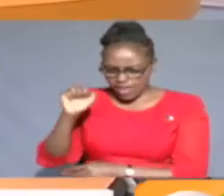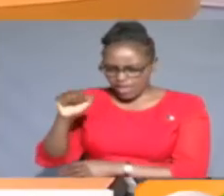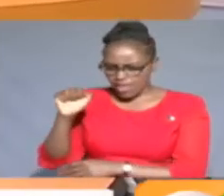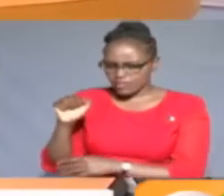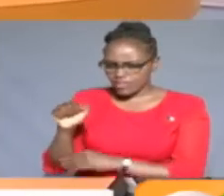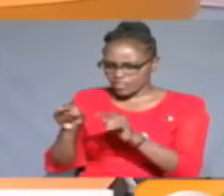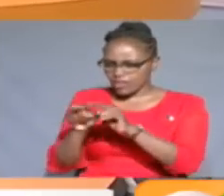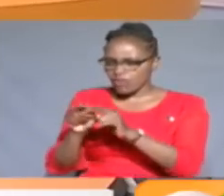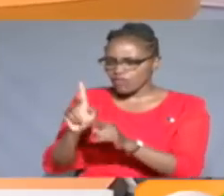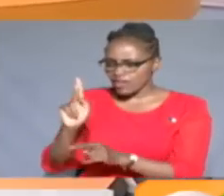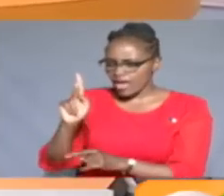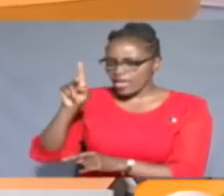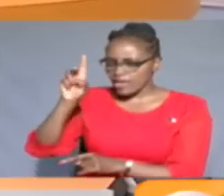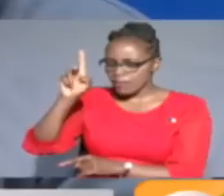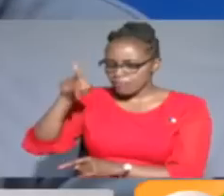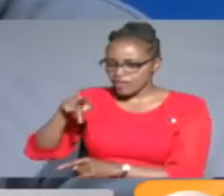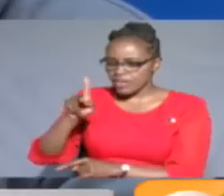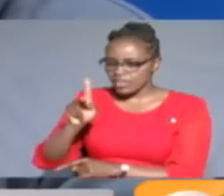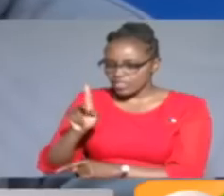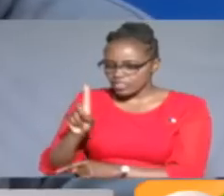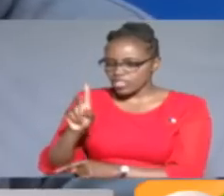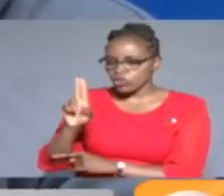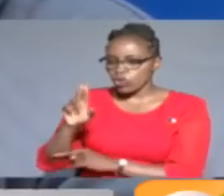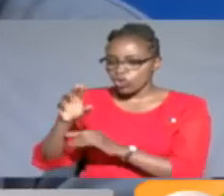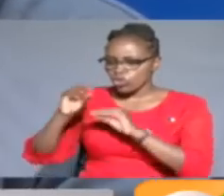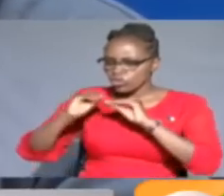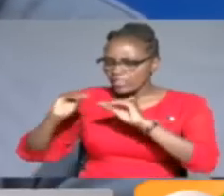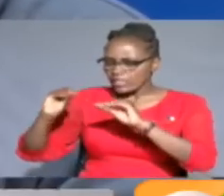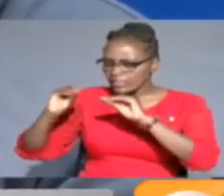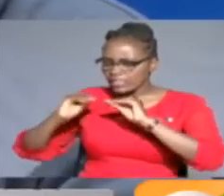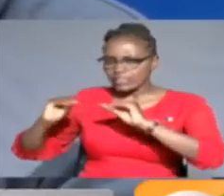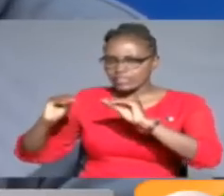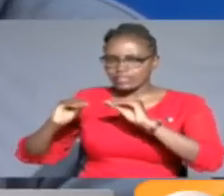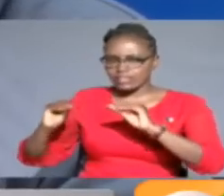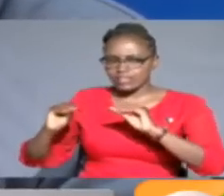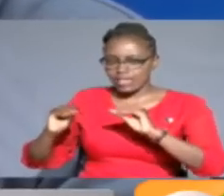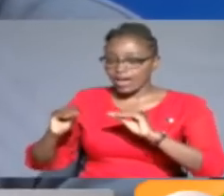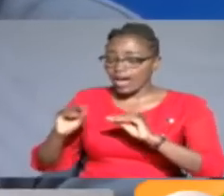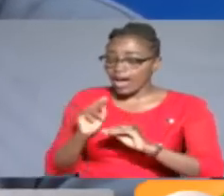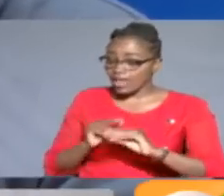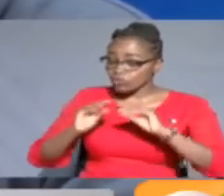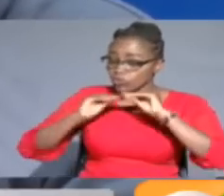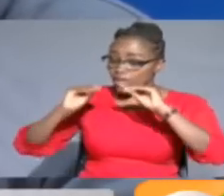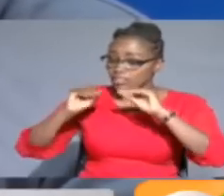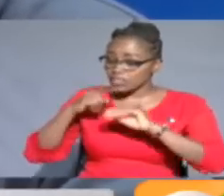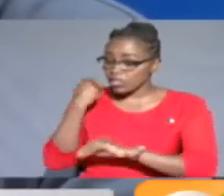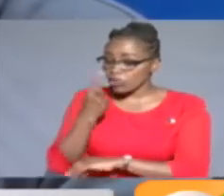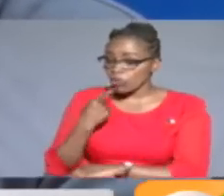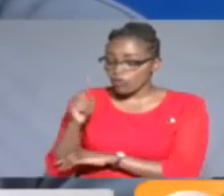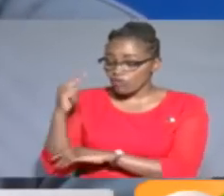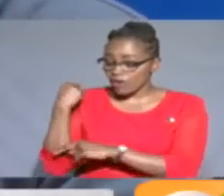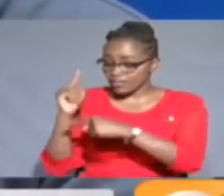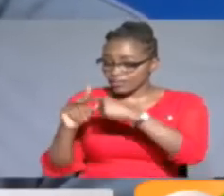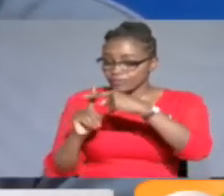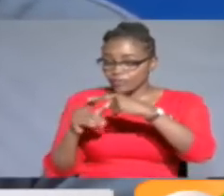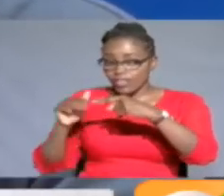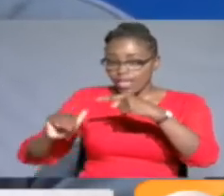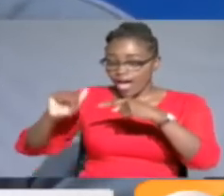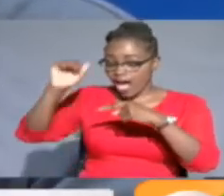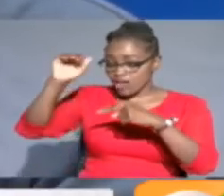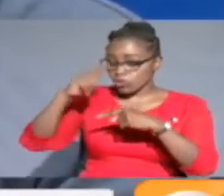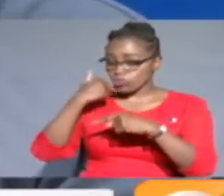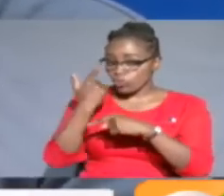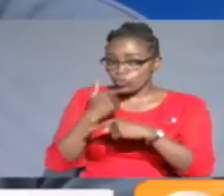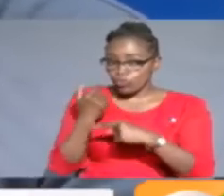as KMPDU is to educate. And who are we educating? First of all, we have to educate the adults